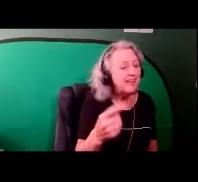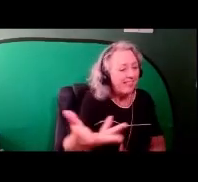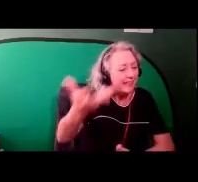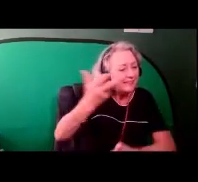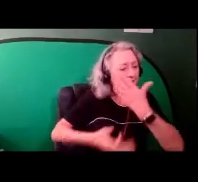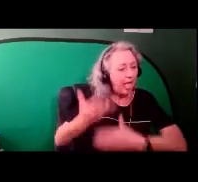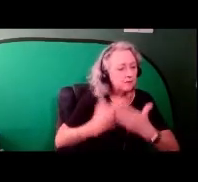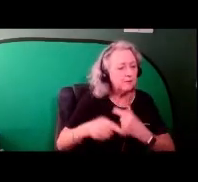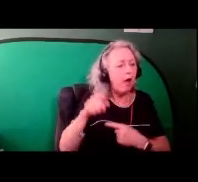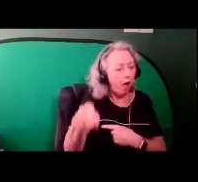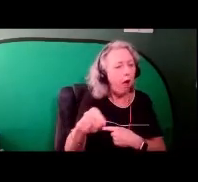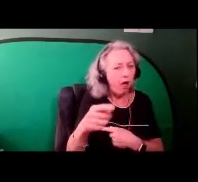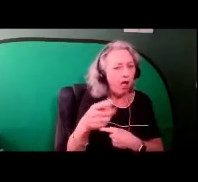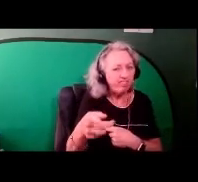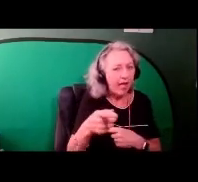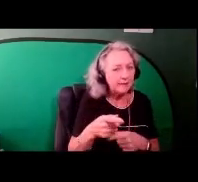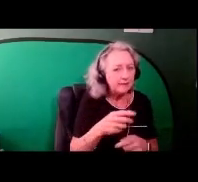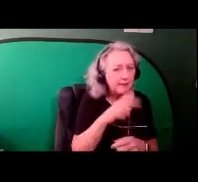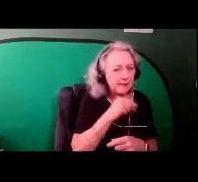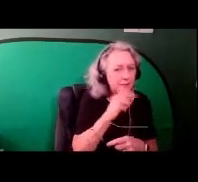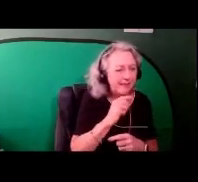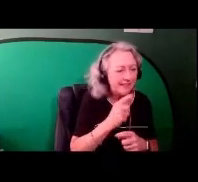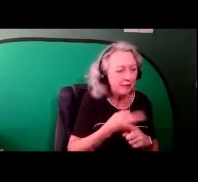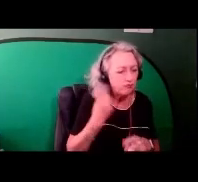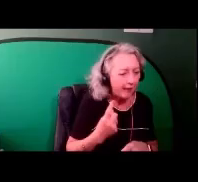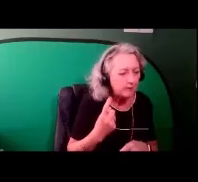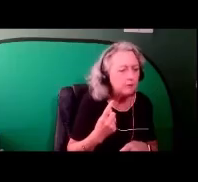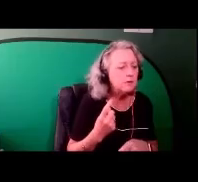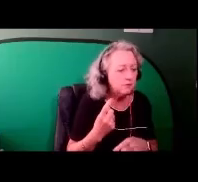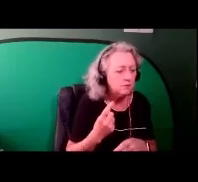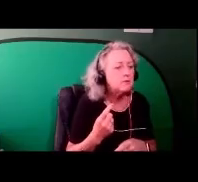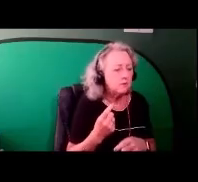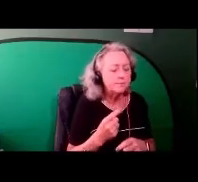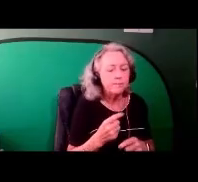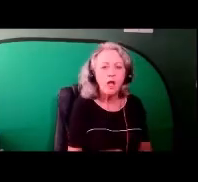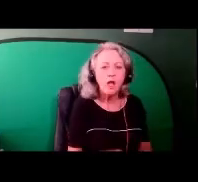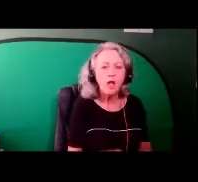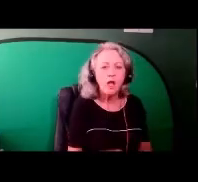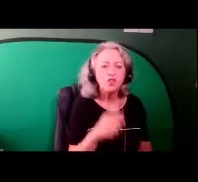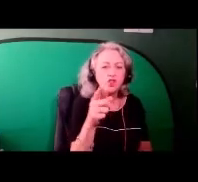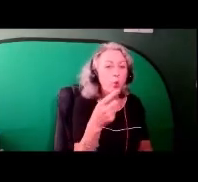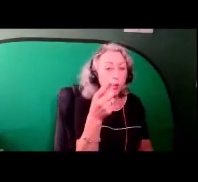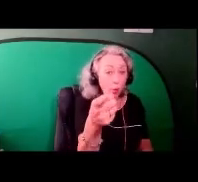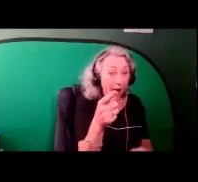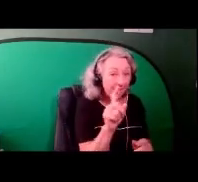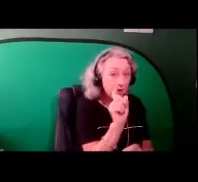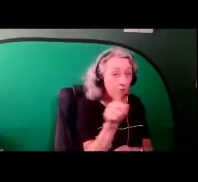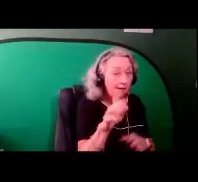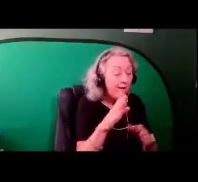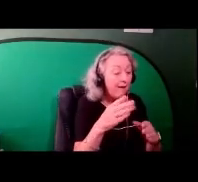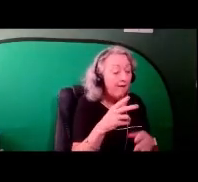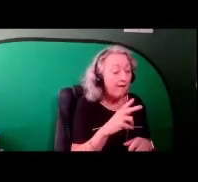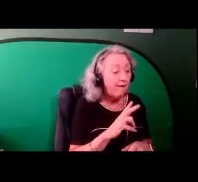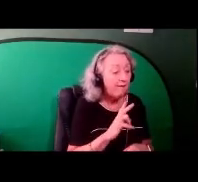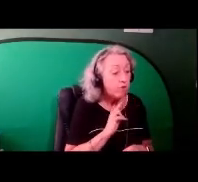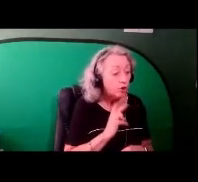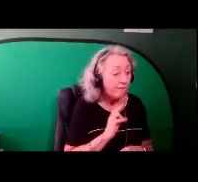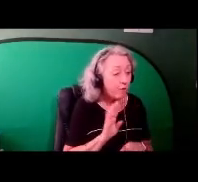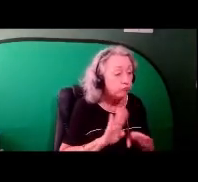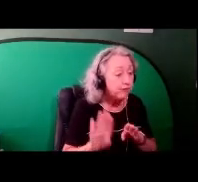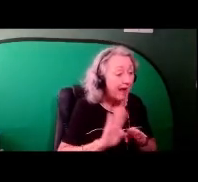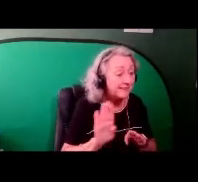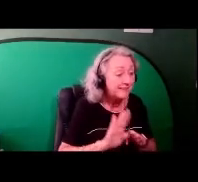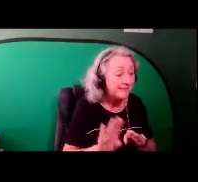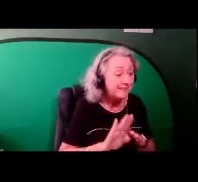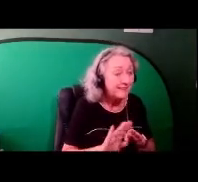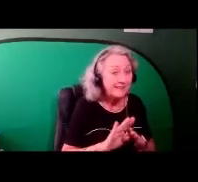been drawn now around VoiceOver practice. If I move, if I tap a bit further